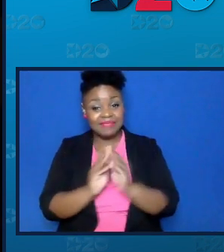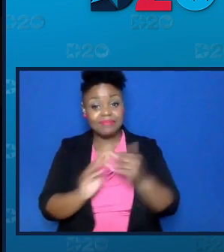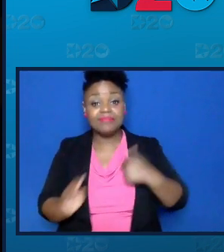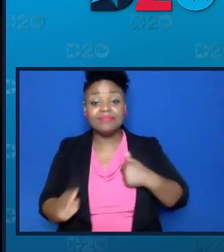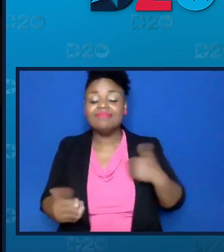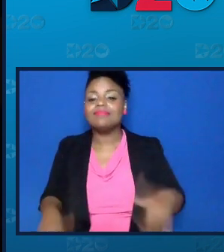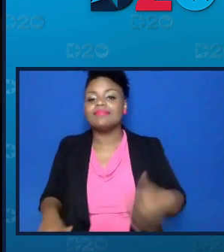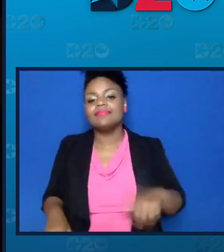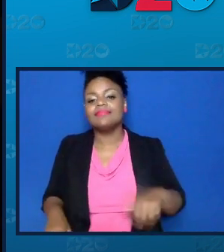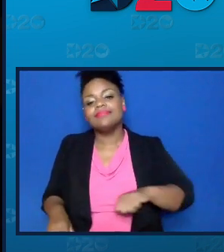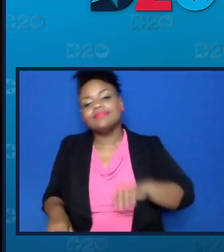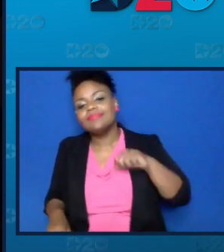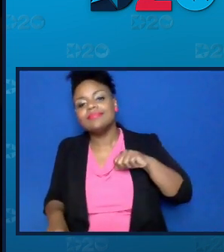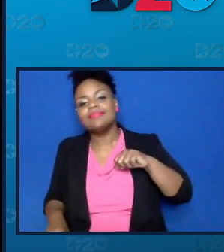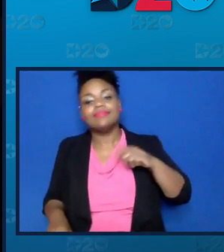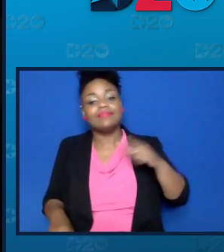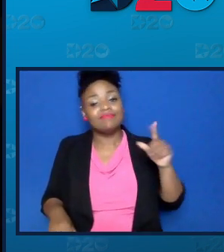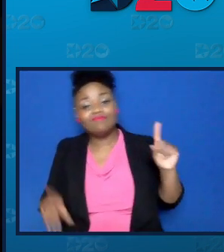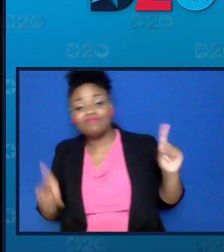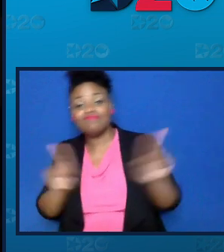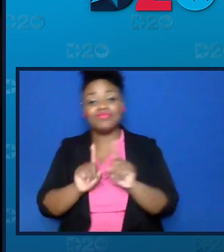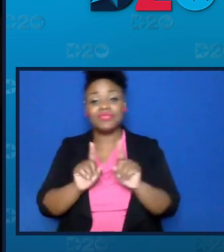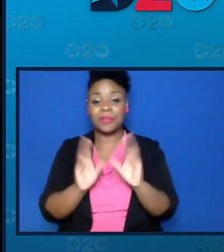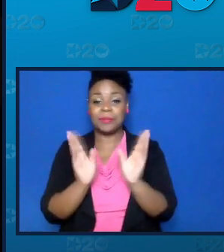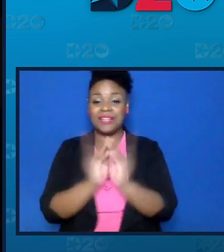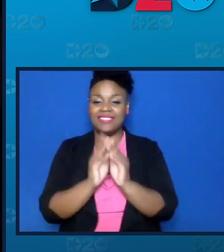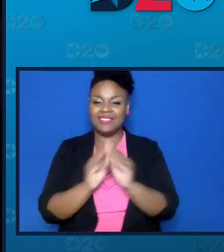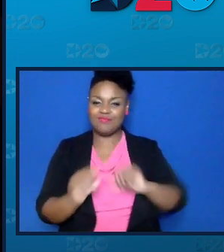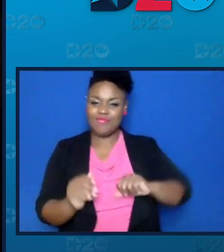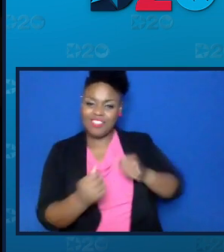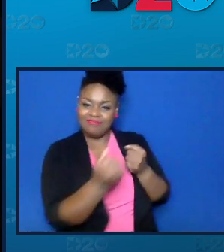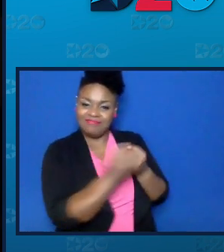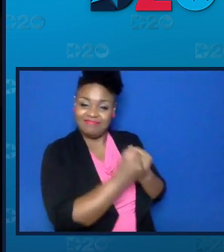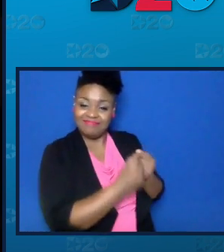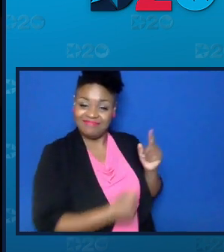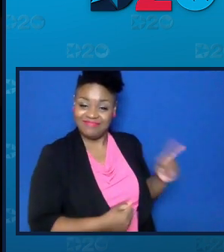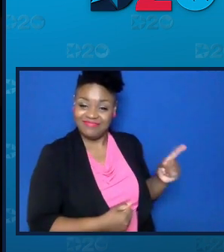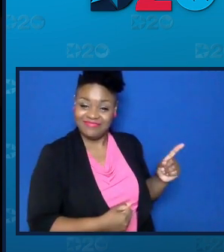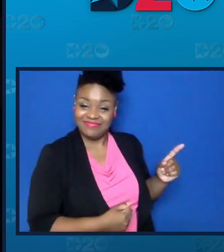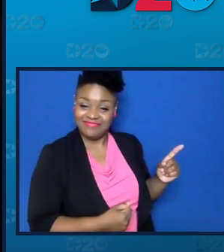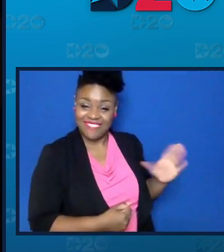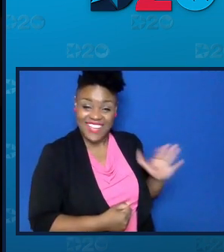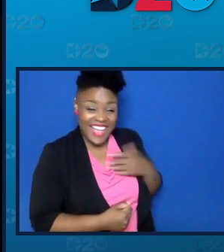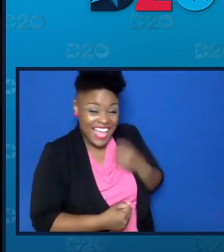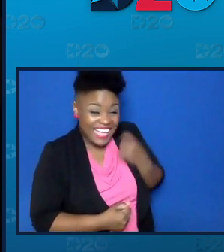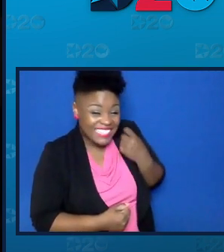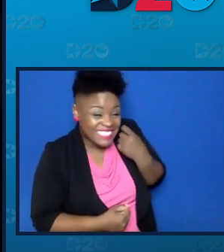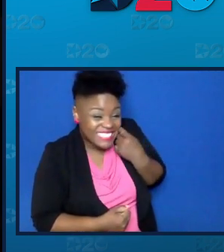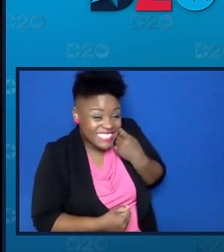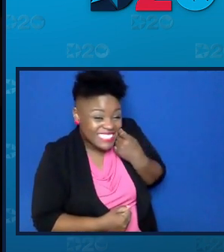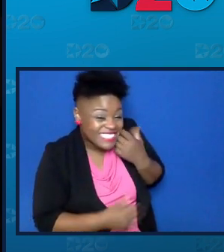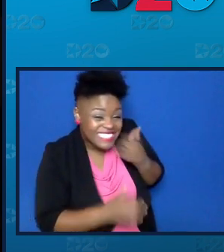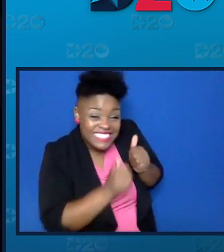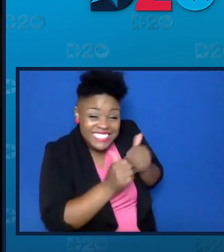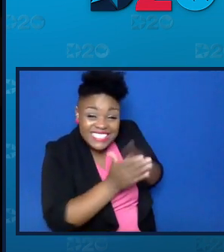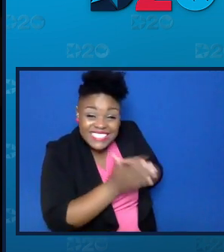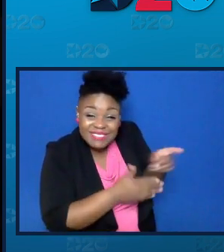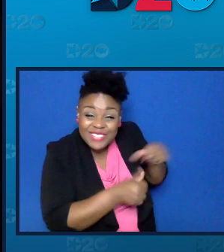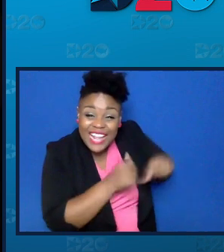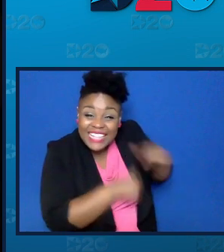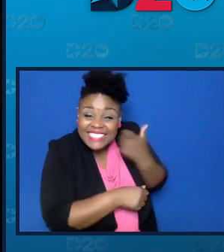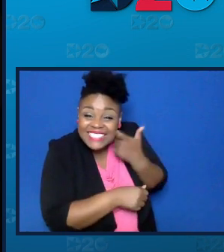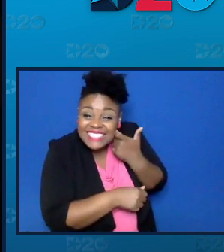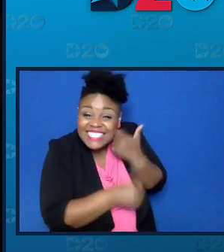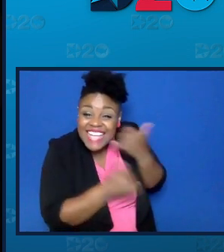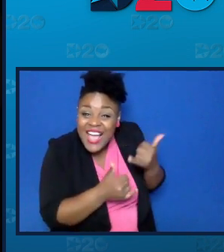Harris, joining fellow Democrats who were squaring off in competition just a few months ago. A number of us recently